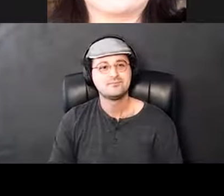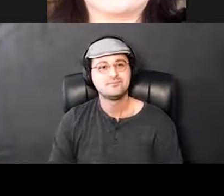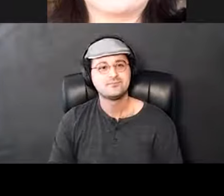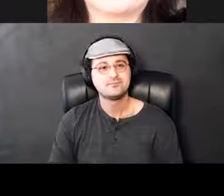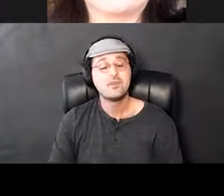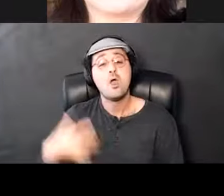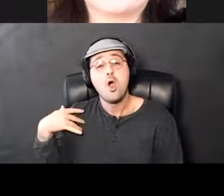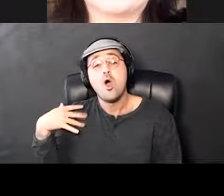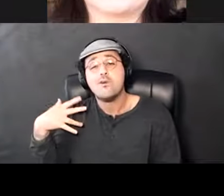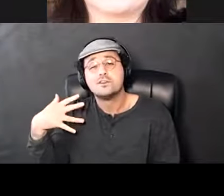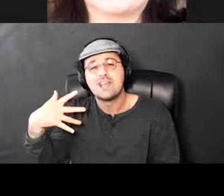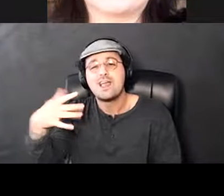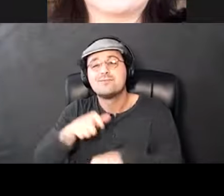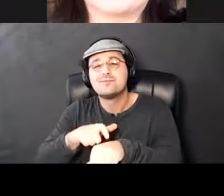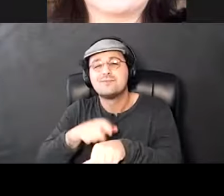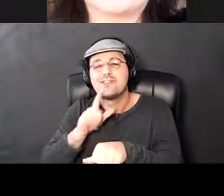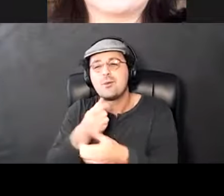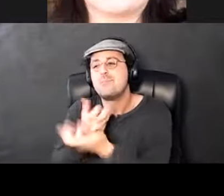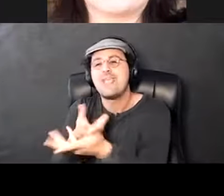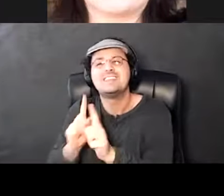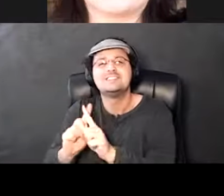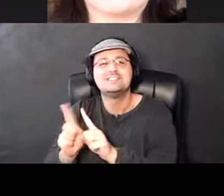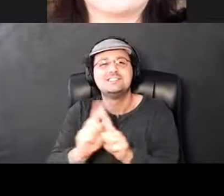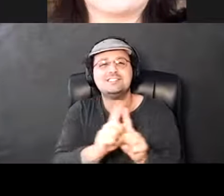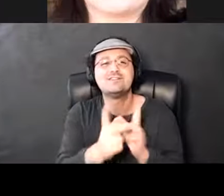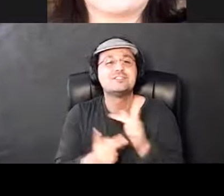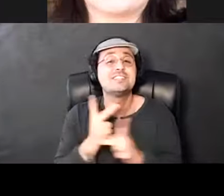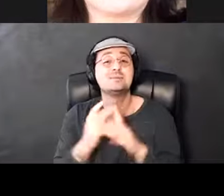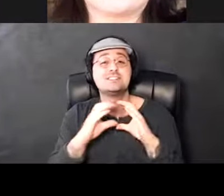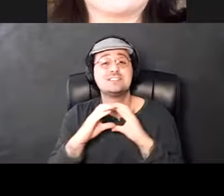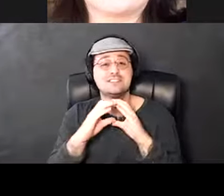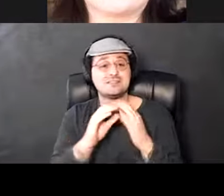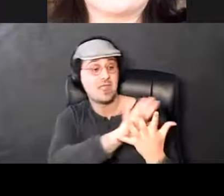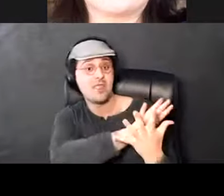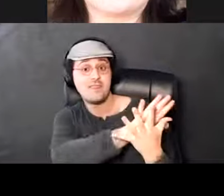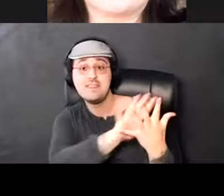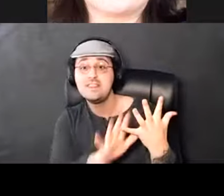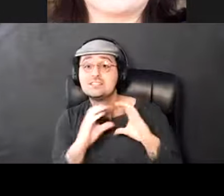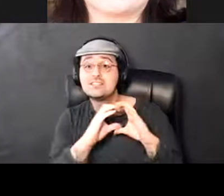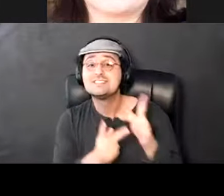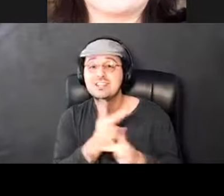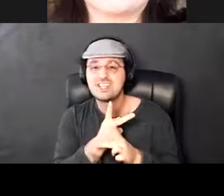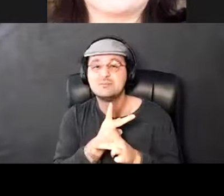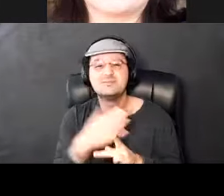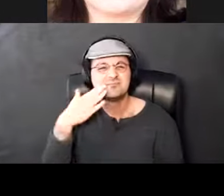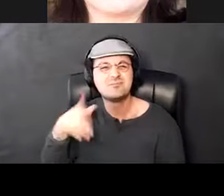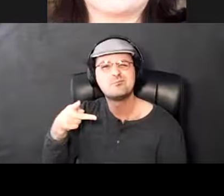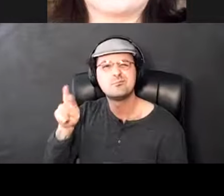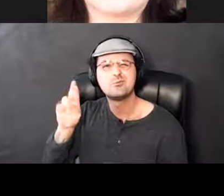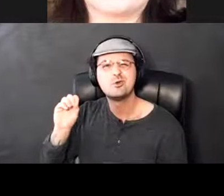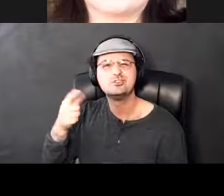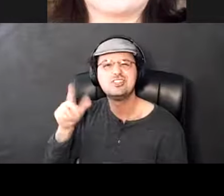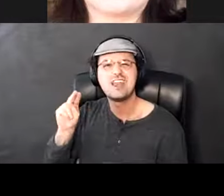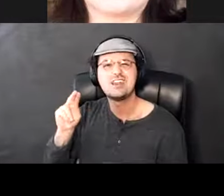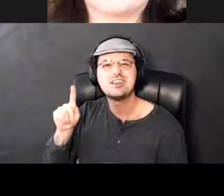they're making different kinds of cells. And these are all the cell types that the progenitors it's